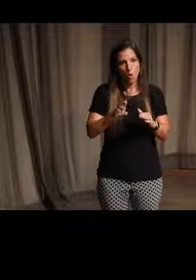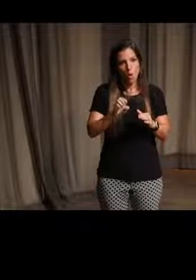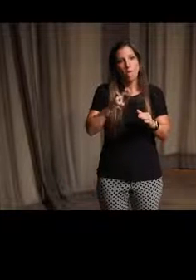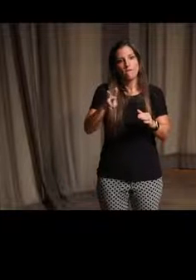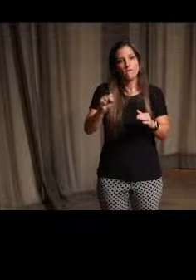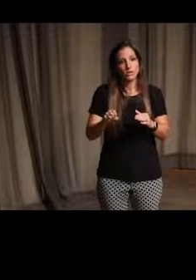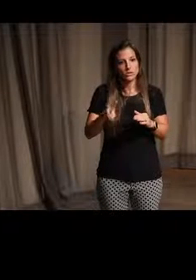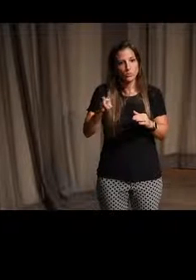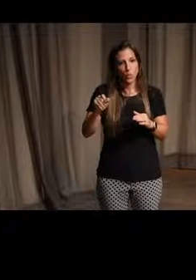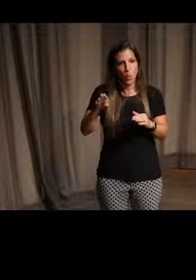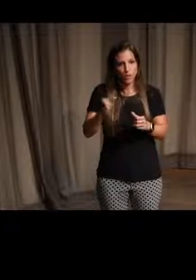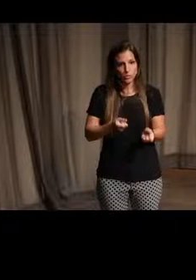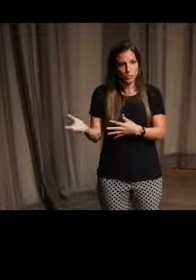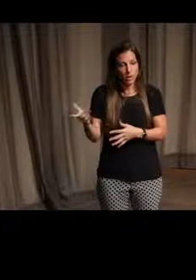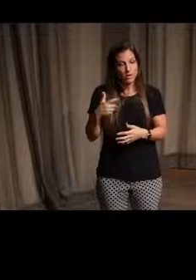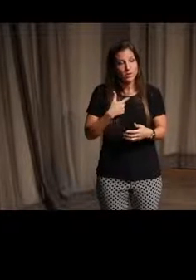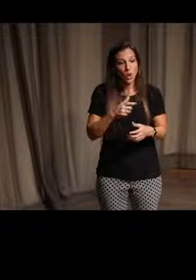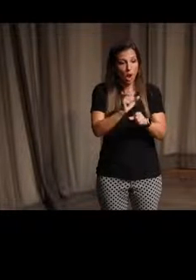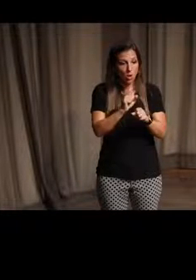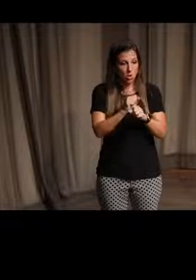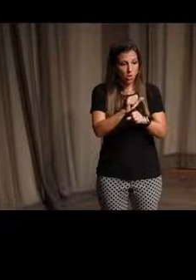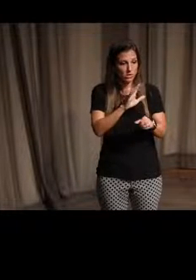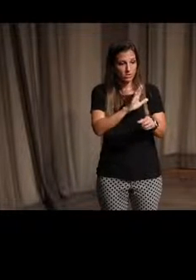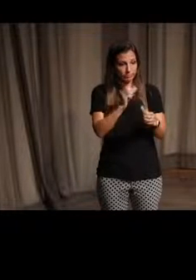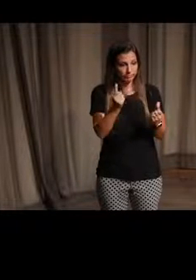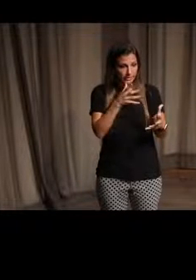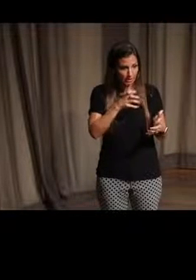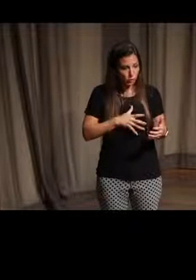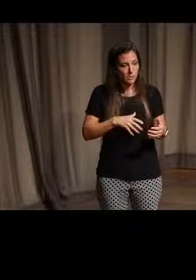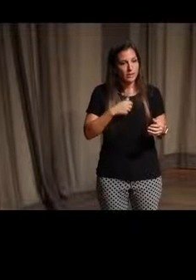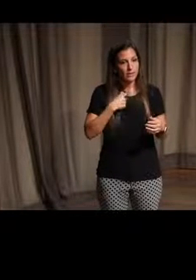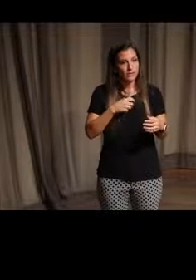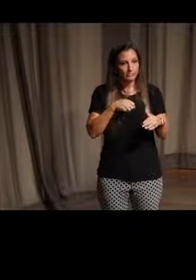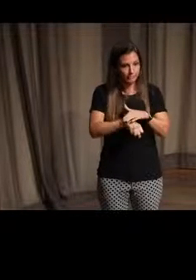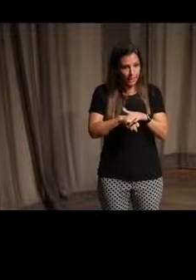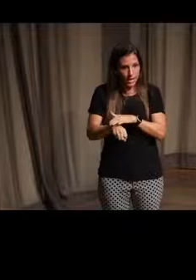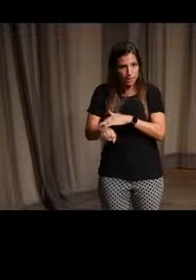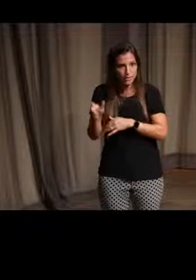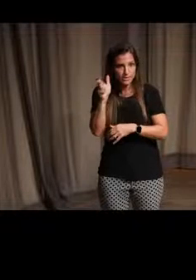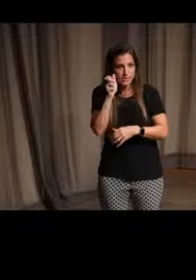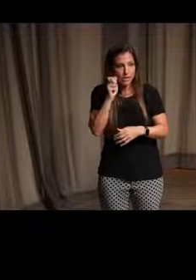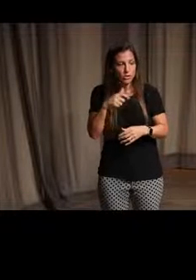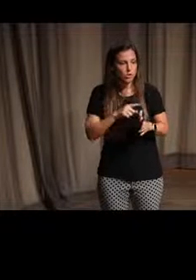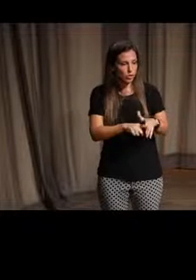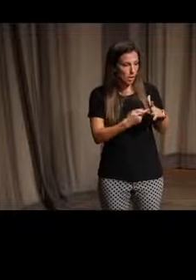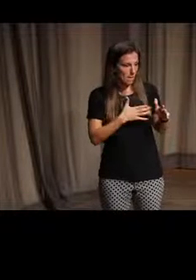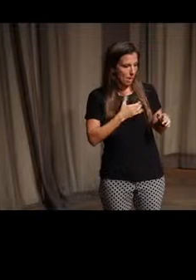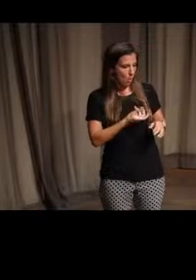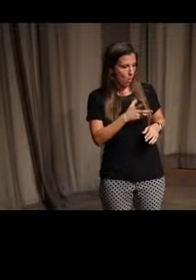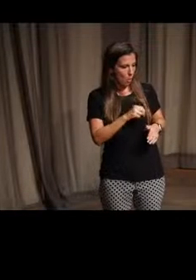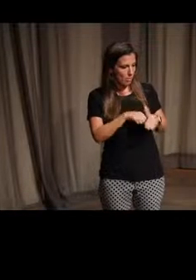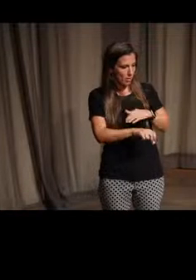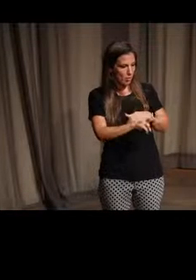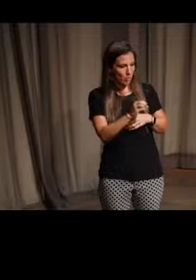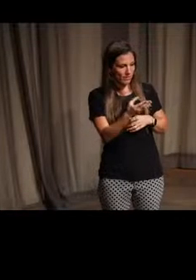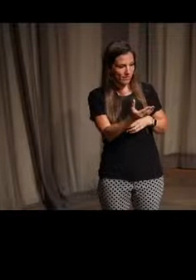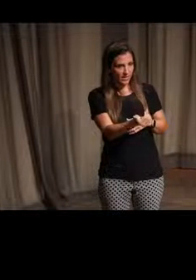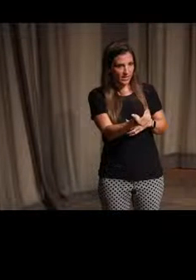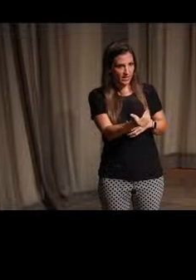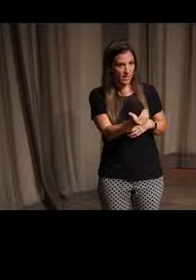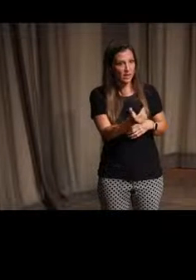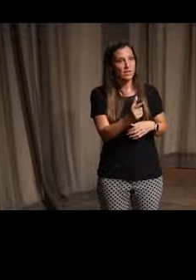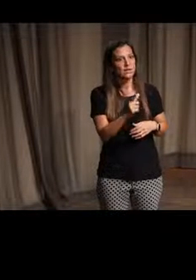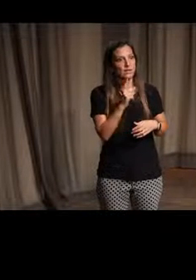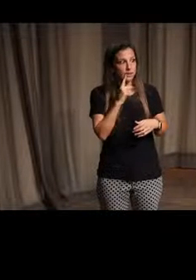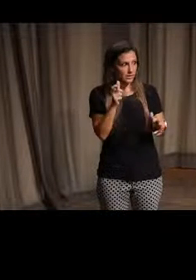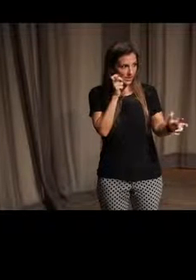with a midwife to collect the sounds that women make in labor, starting with my own home birth in 2015, which